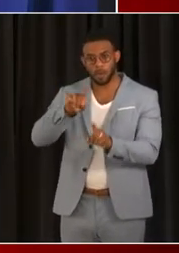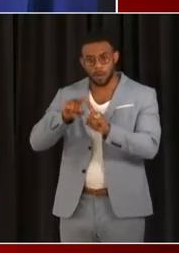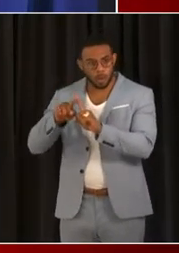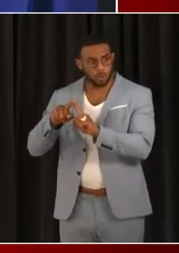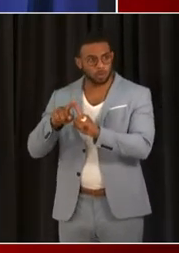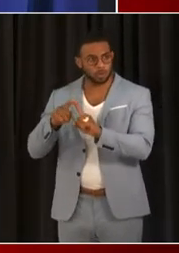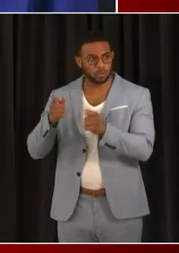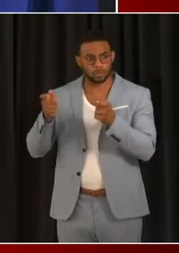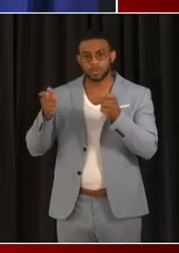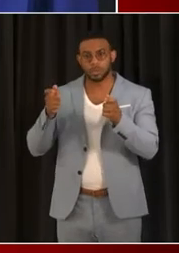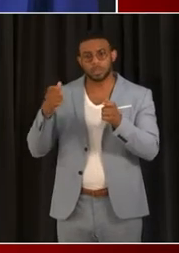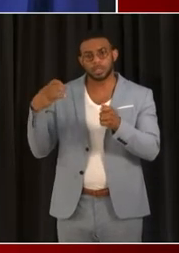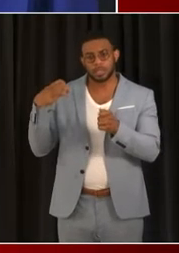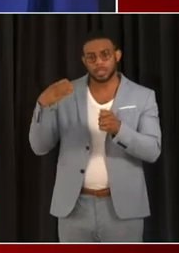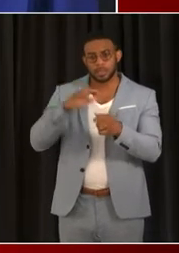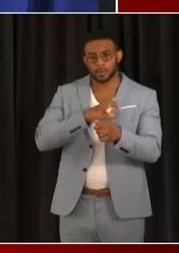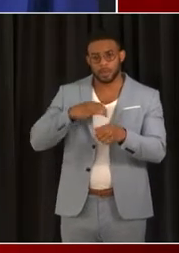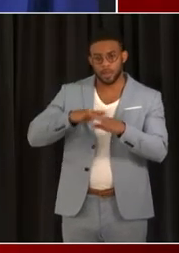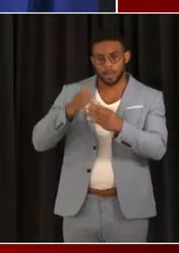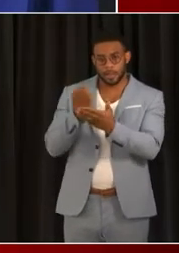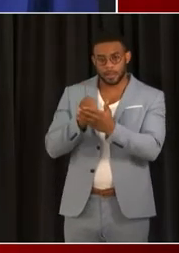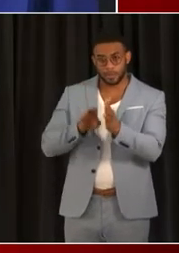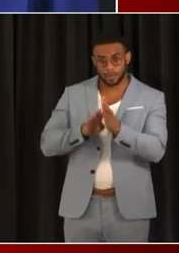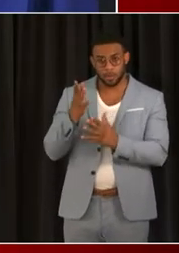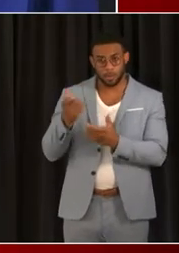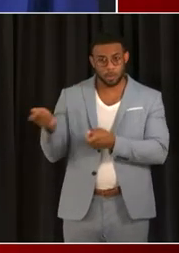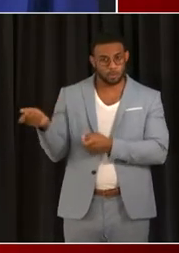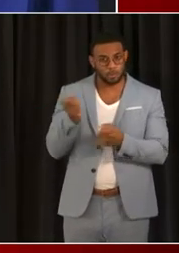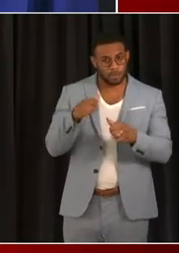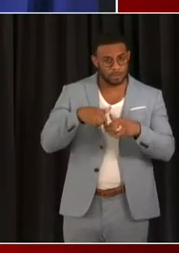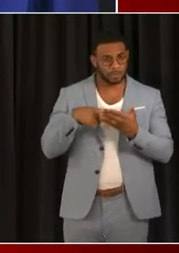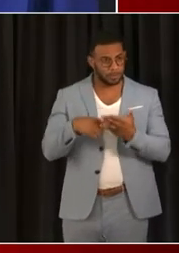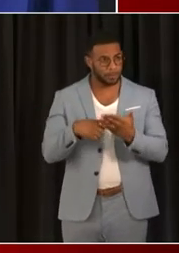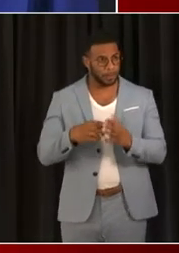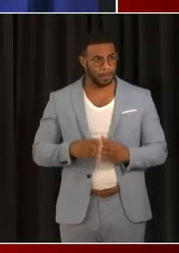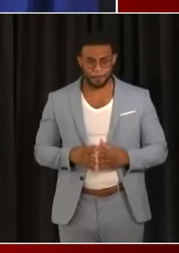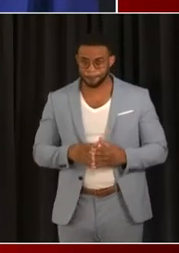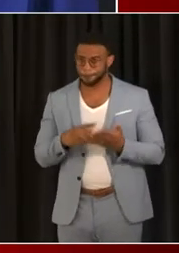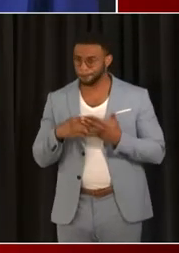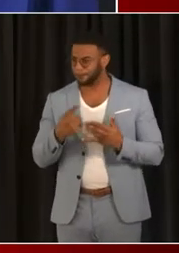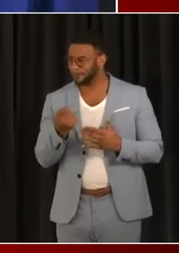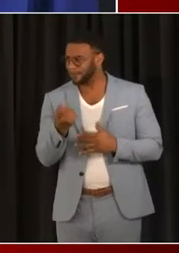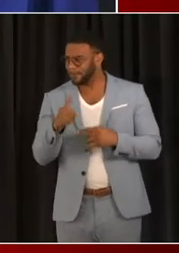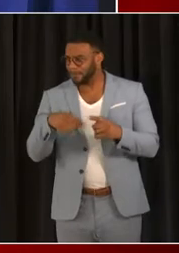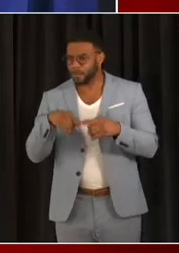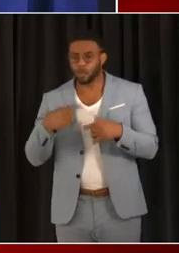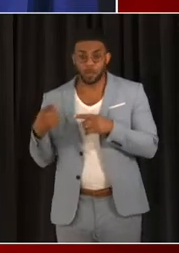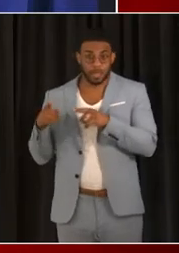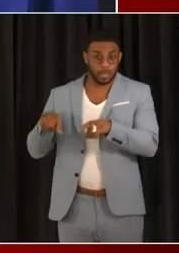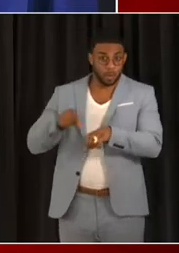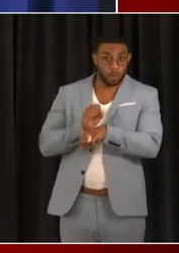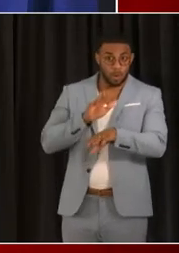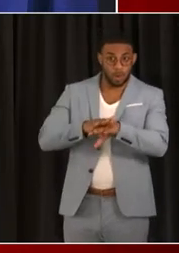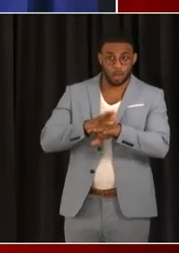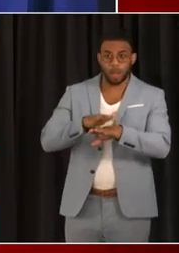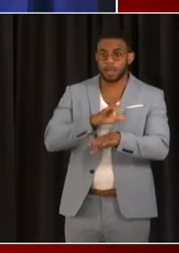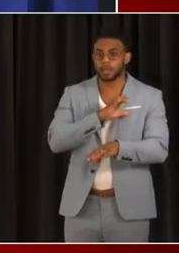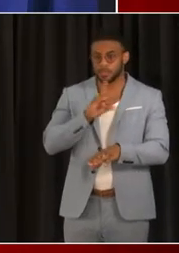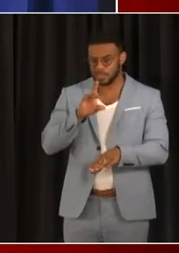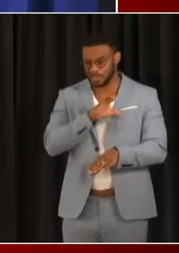also chairs the Committee on Economic Development. And we wanted to bring him into the conversation and talk to us a little bit about what he's worked